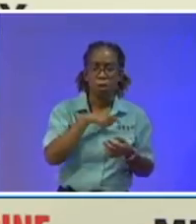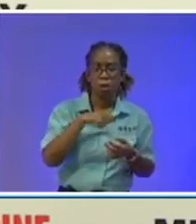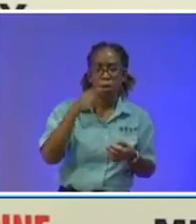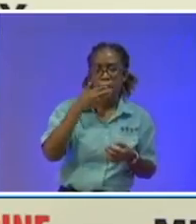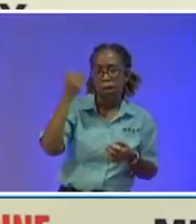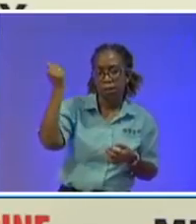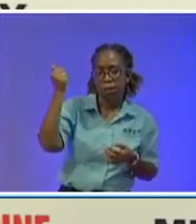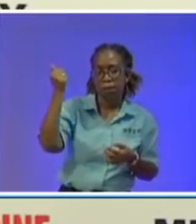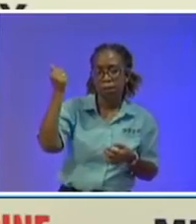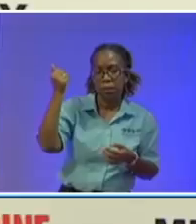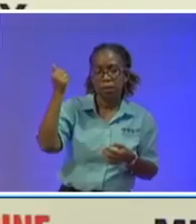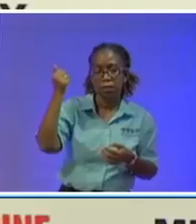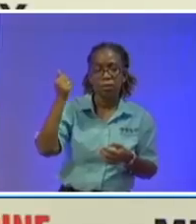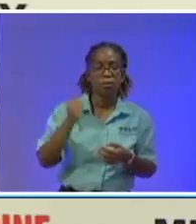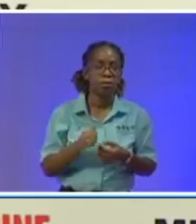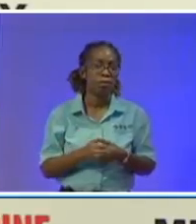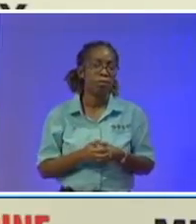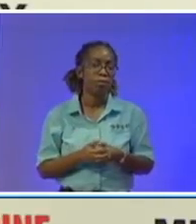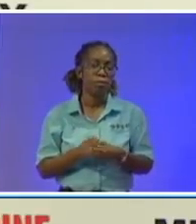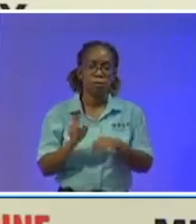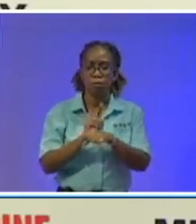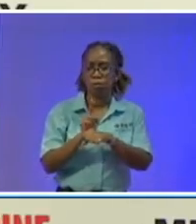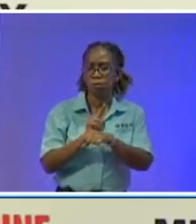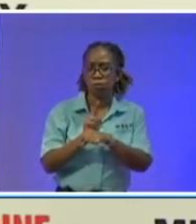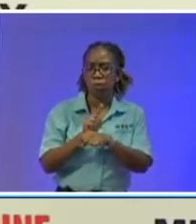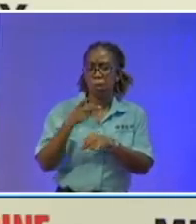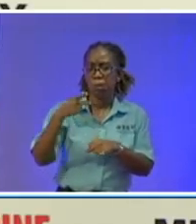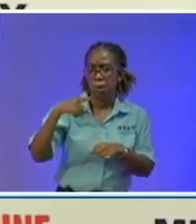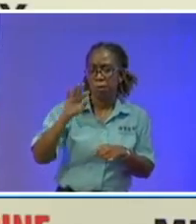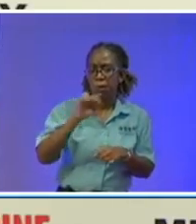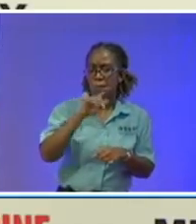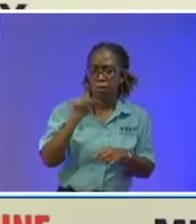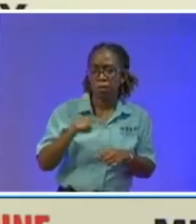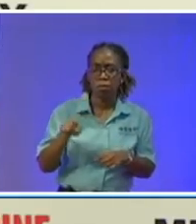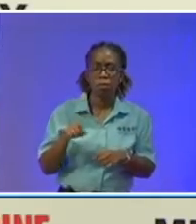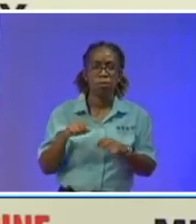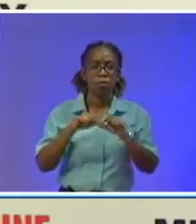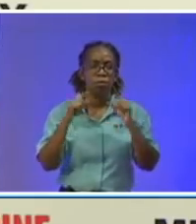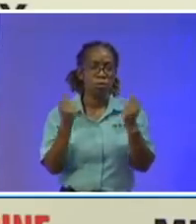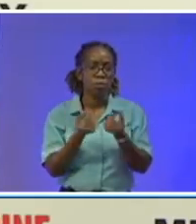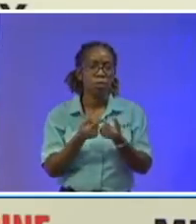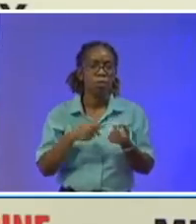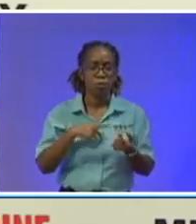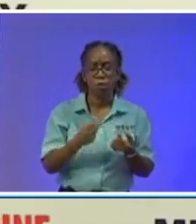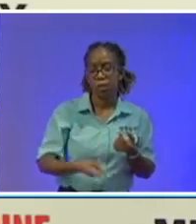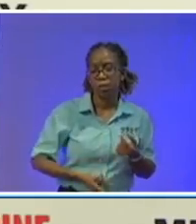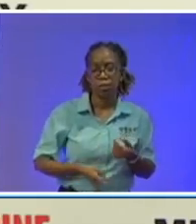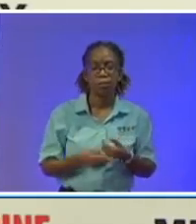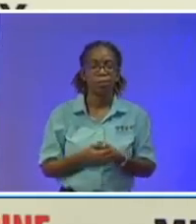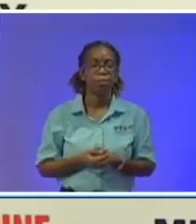took that decision a couple months ago. So that was coming out of a decision from the National Tag Group.